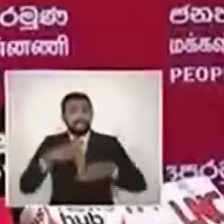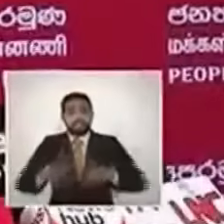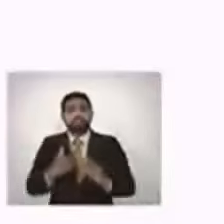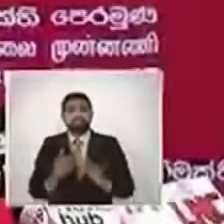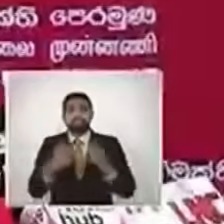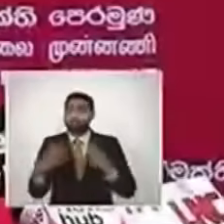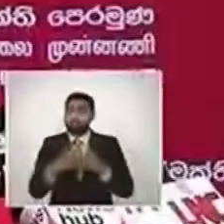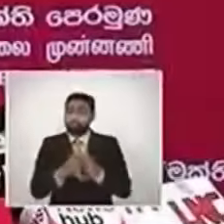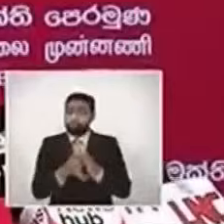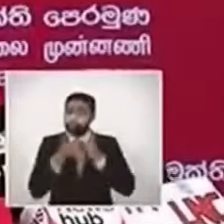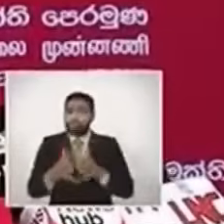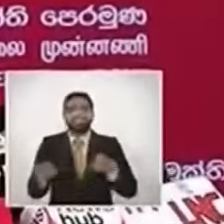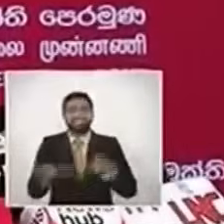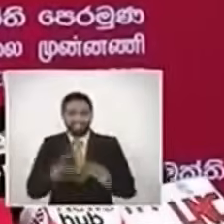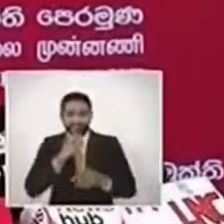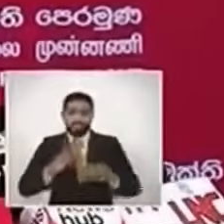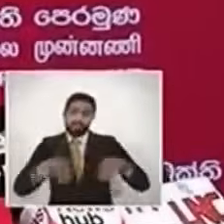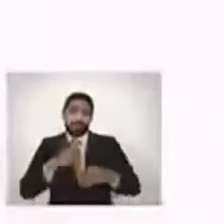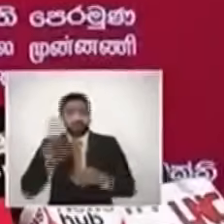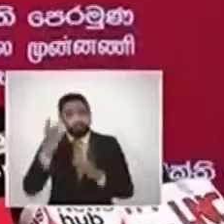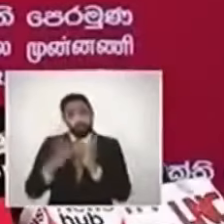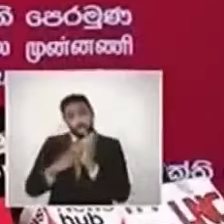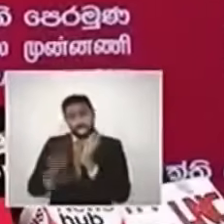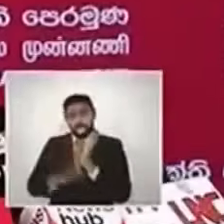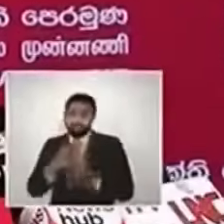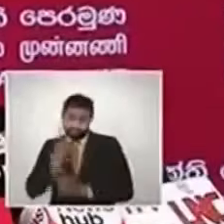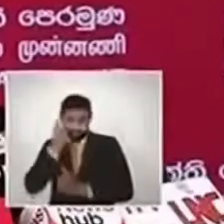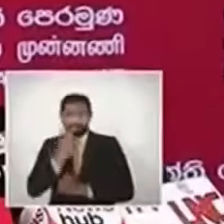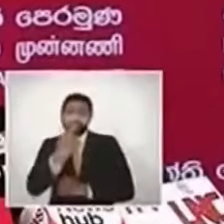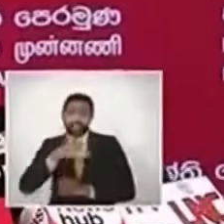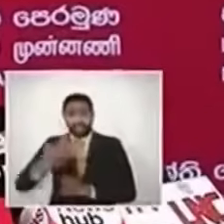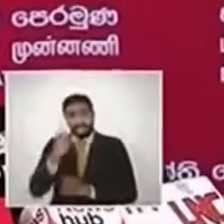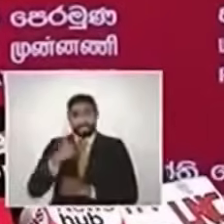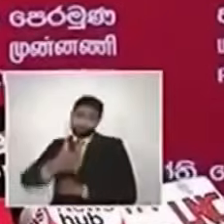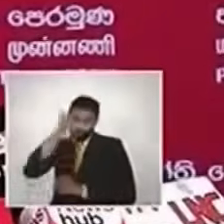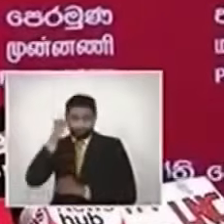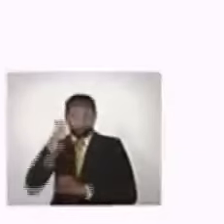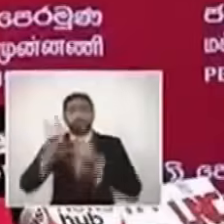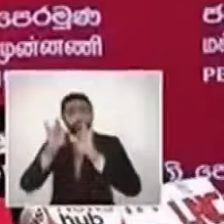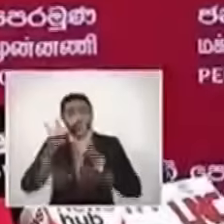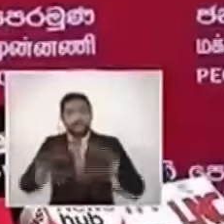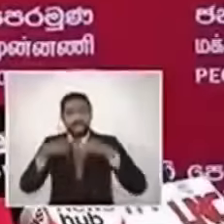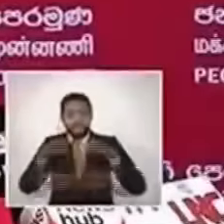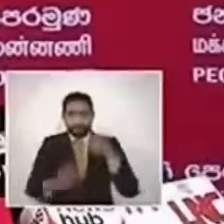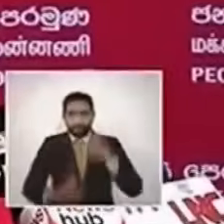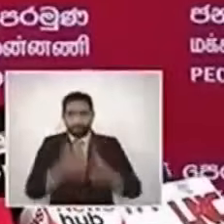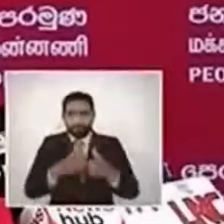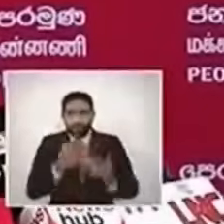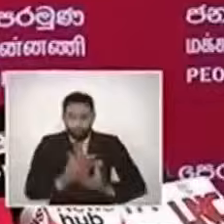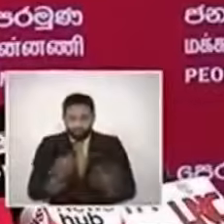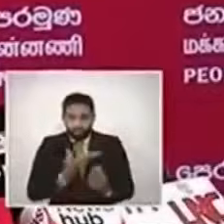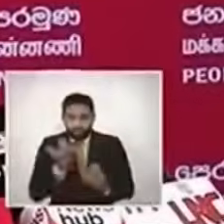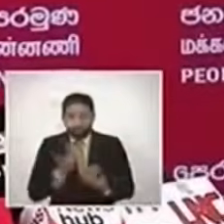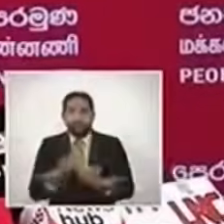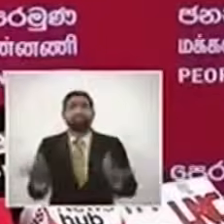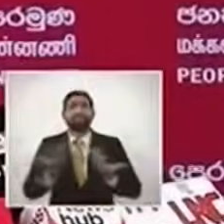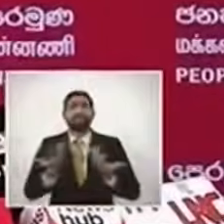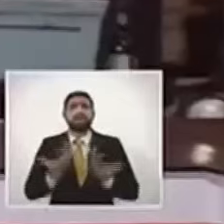level exam in 1960, you cannot find solutions to the issues in the agricultural sector today.